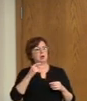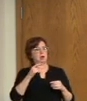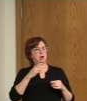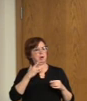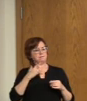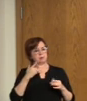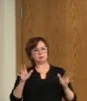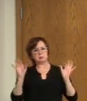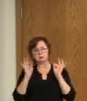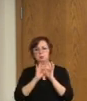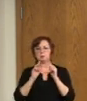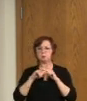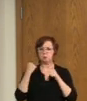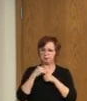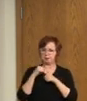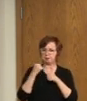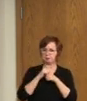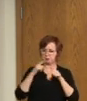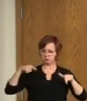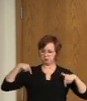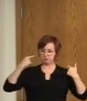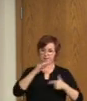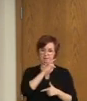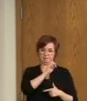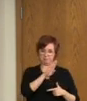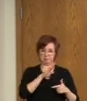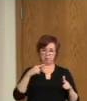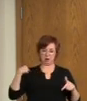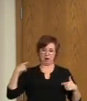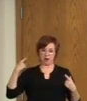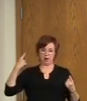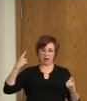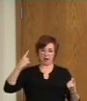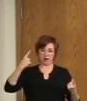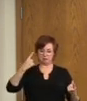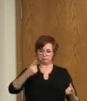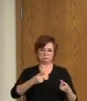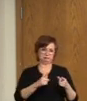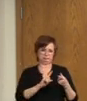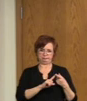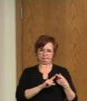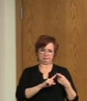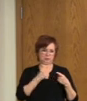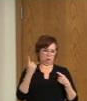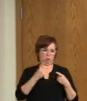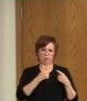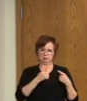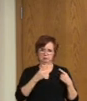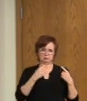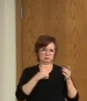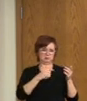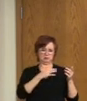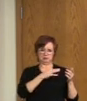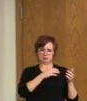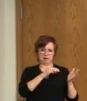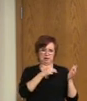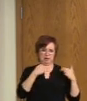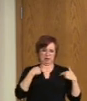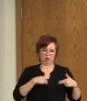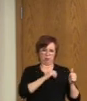our essential workers have been on the front lines: healthcare providers, first responders, fire,